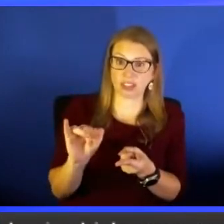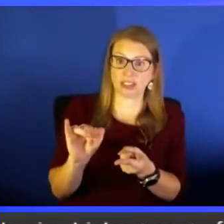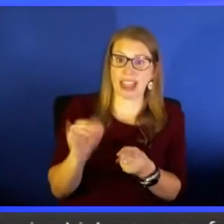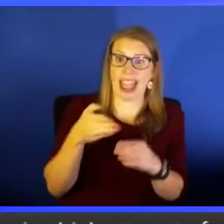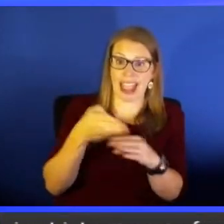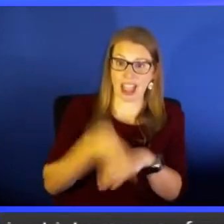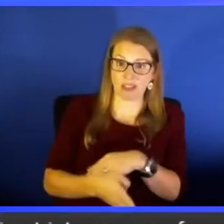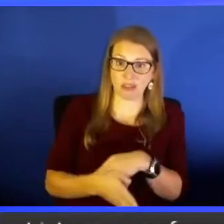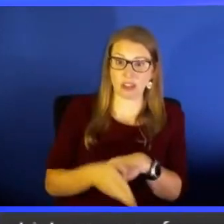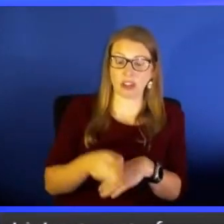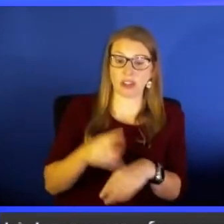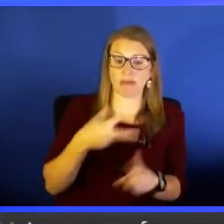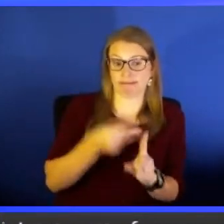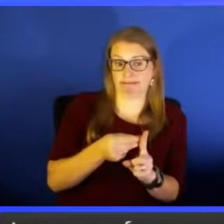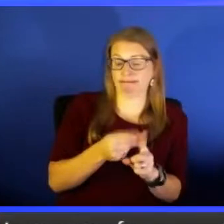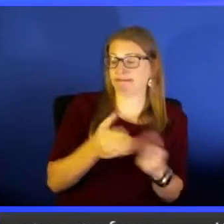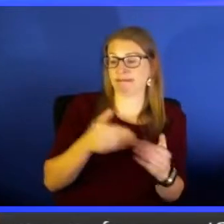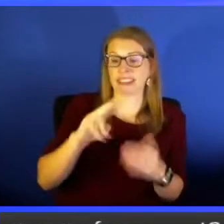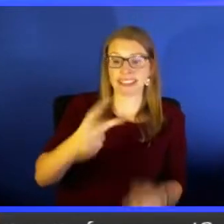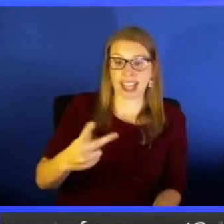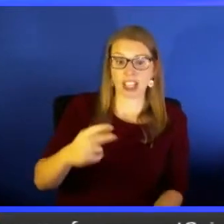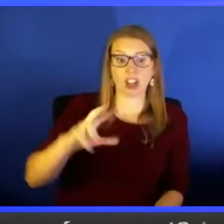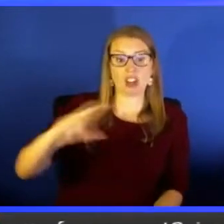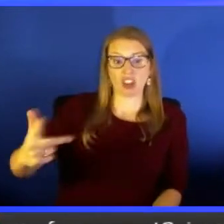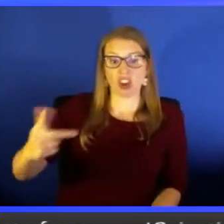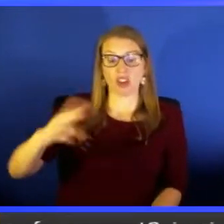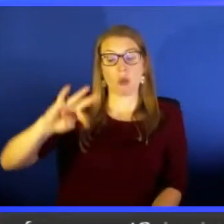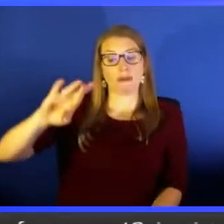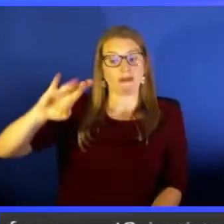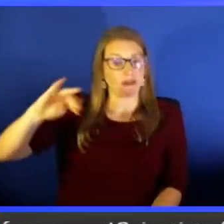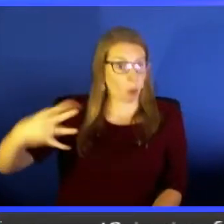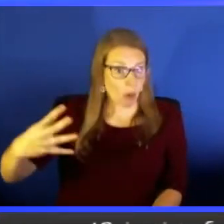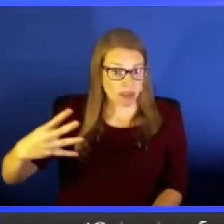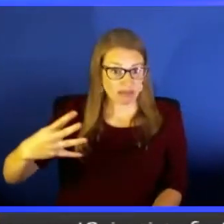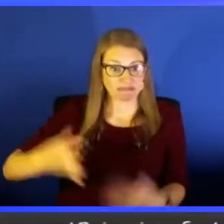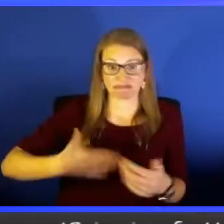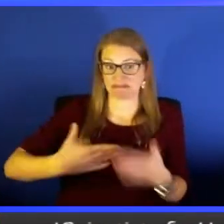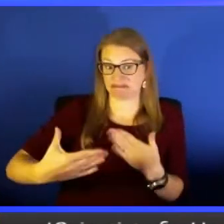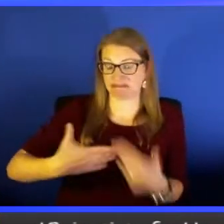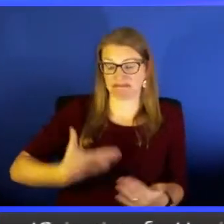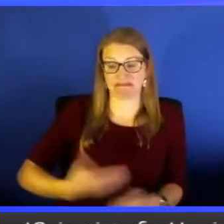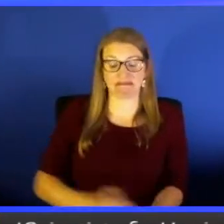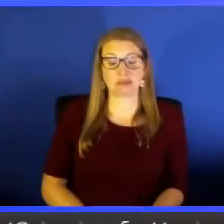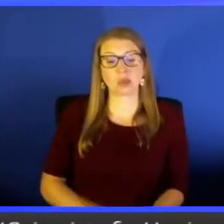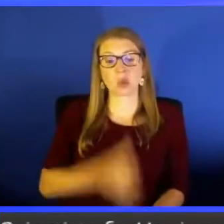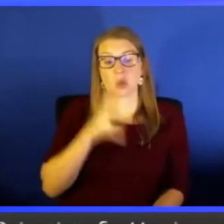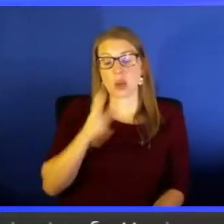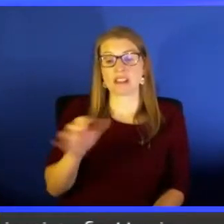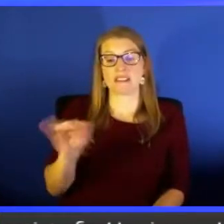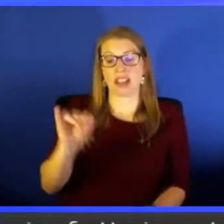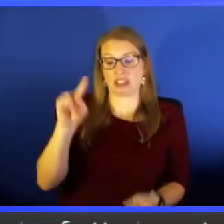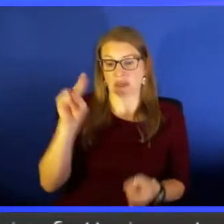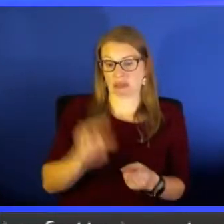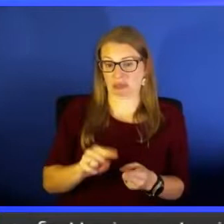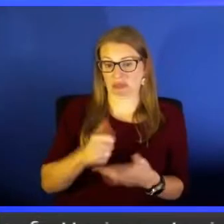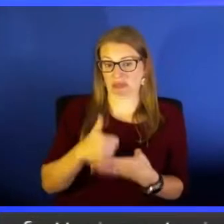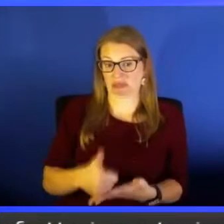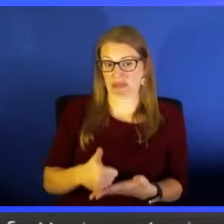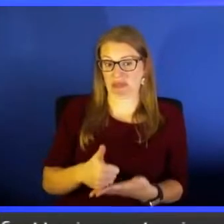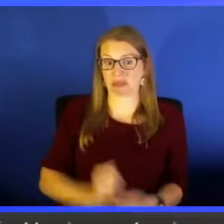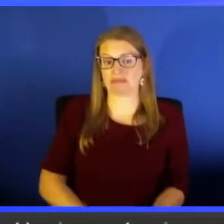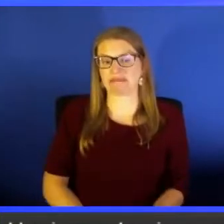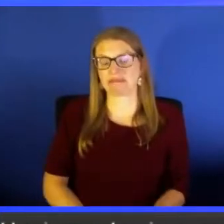it's your second dose, whether it's your third or your fourth. That will help reduce infection, but not by a great amount.